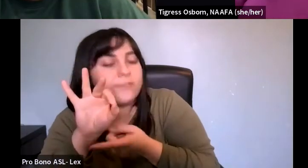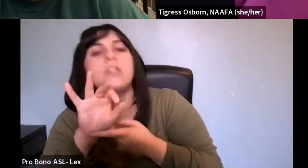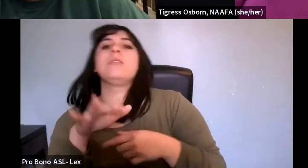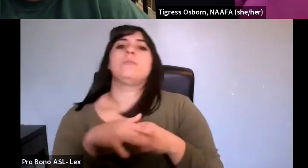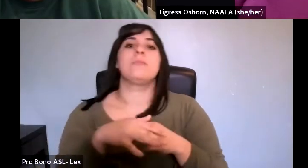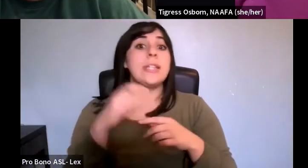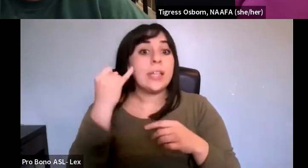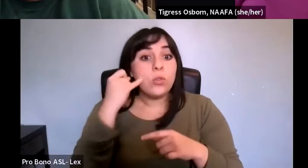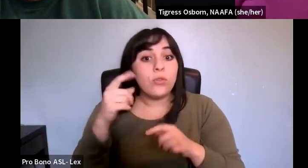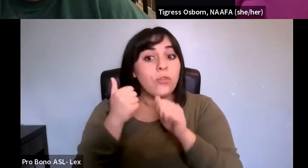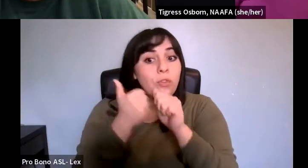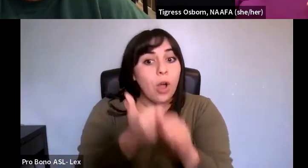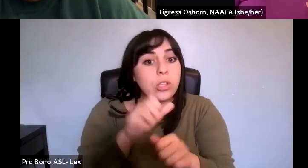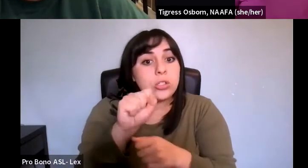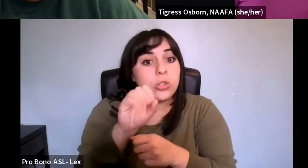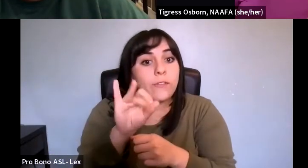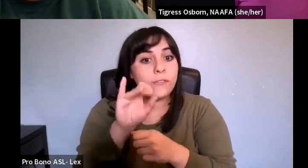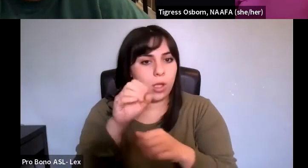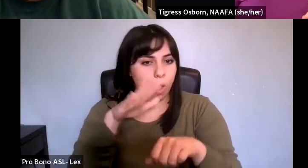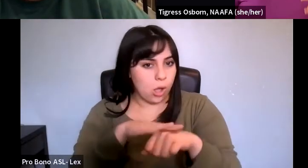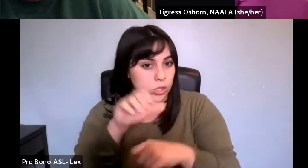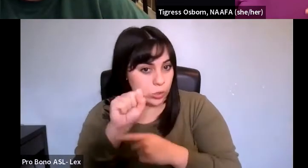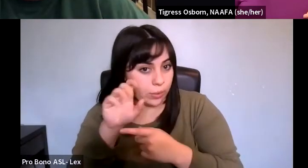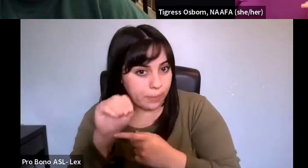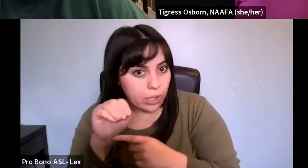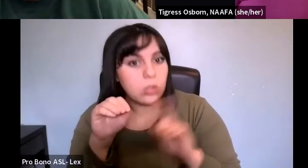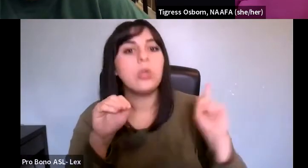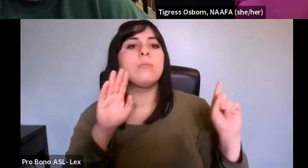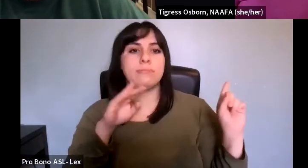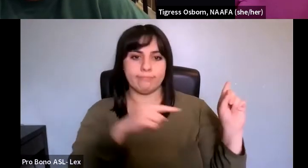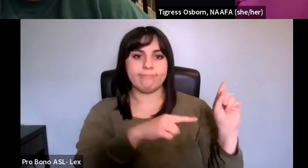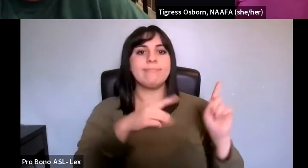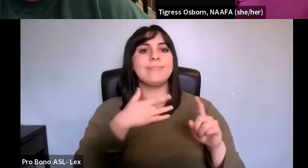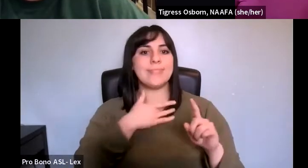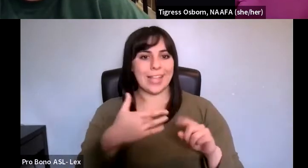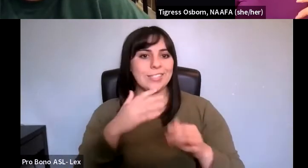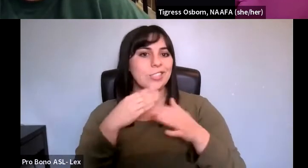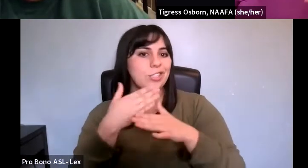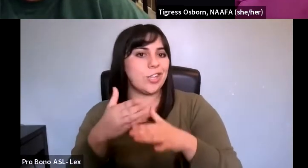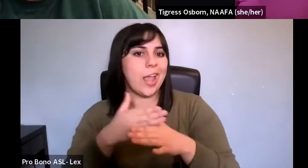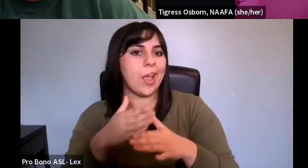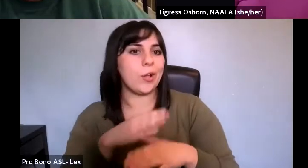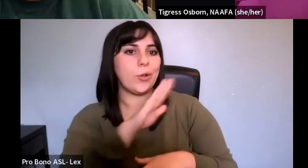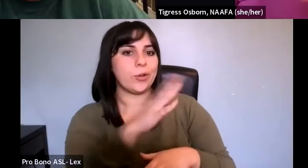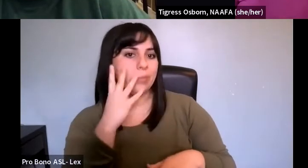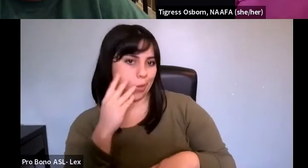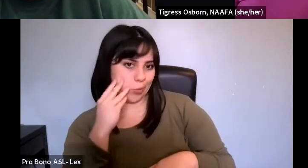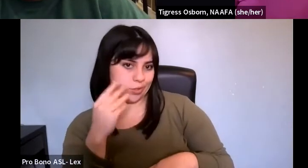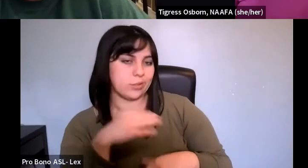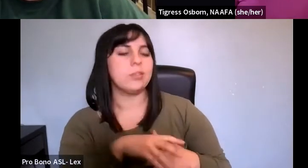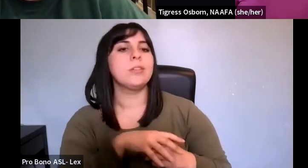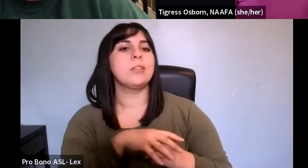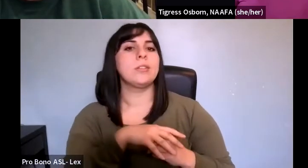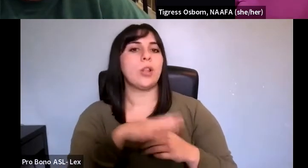media, you will see Sophie share her learning around. And Sophie, you like she and they. And I haven't